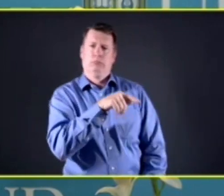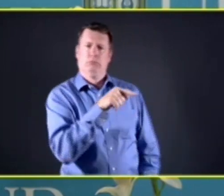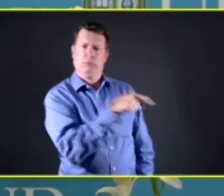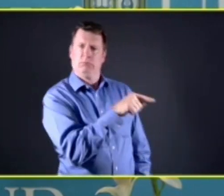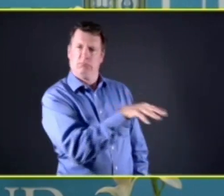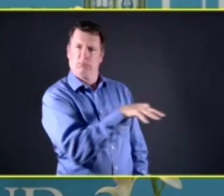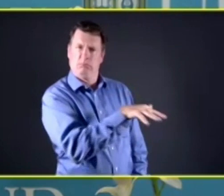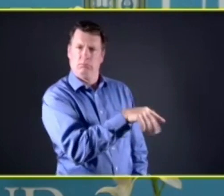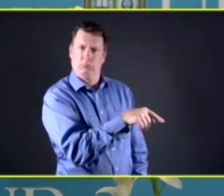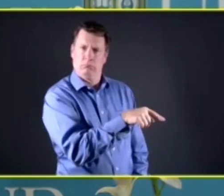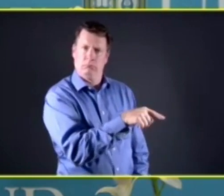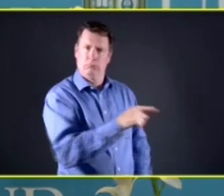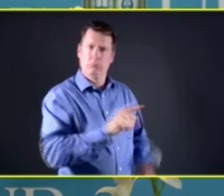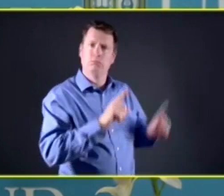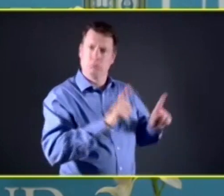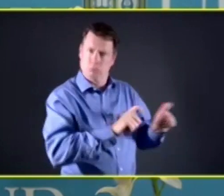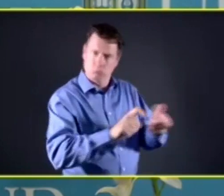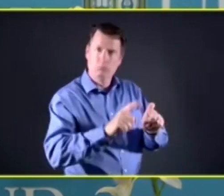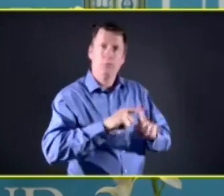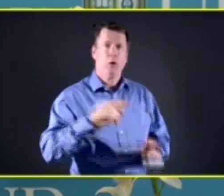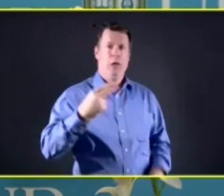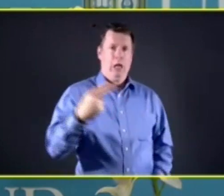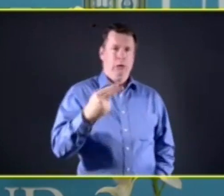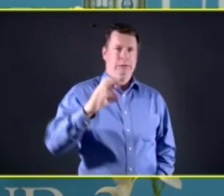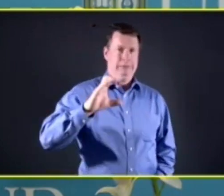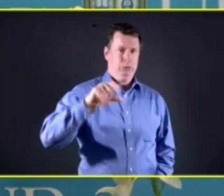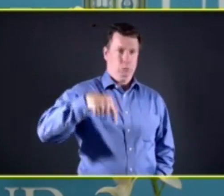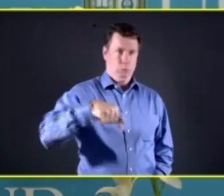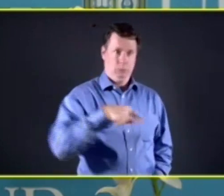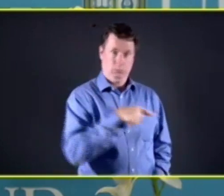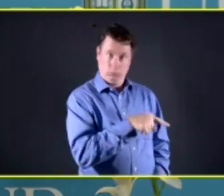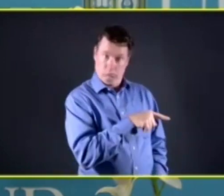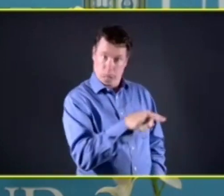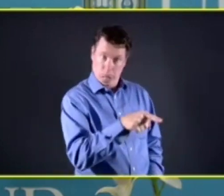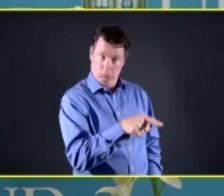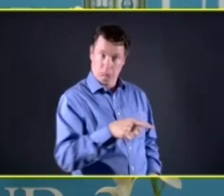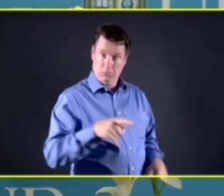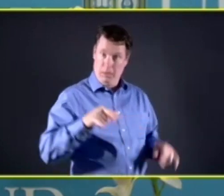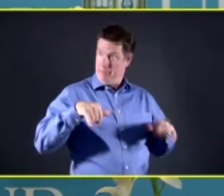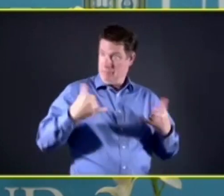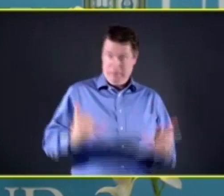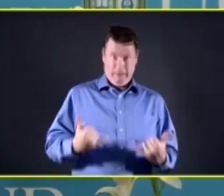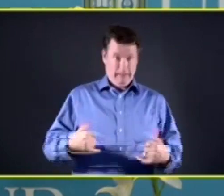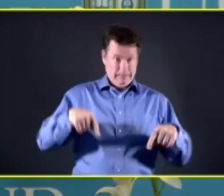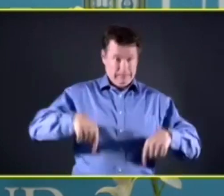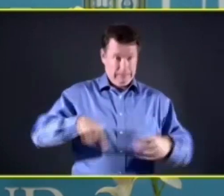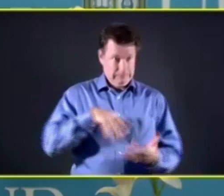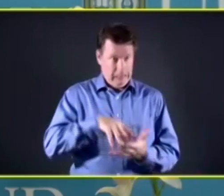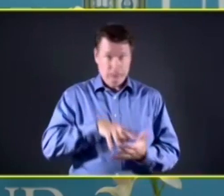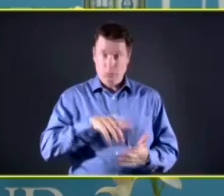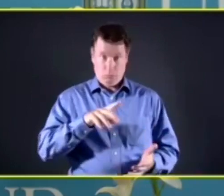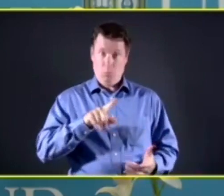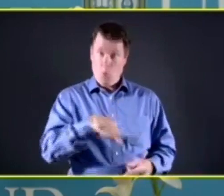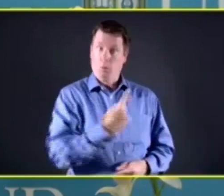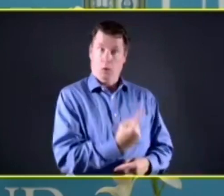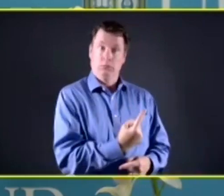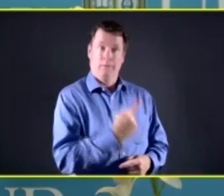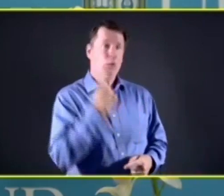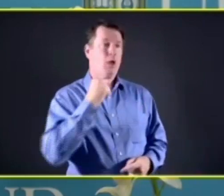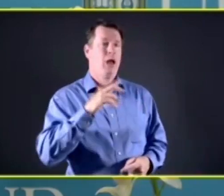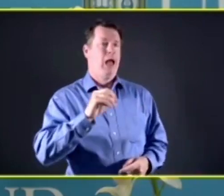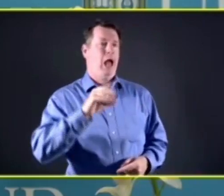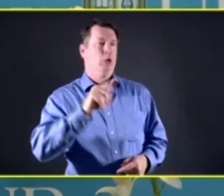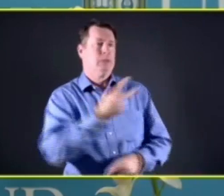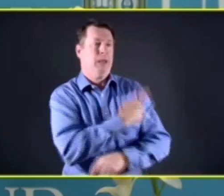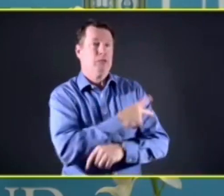outpatient therapy for COVID-19 patients who can recover at home? Yes, it's the only at the